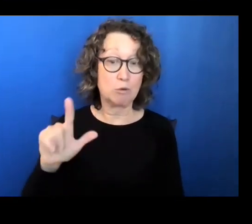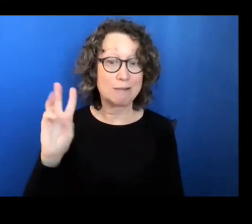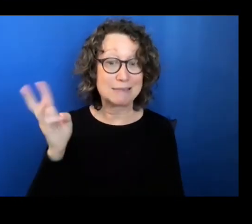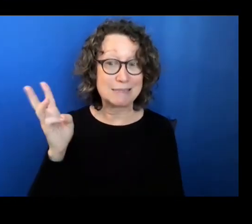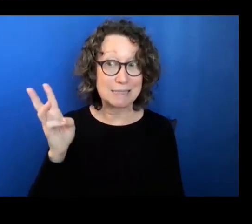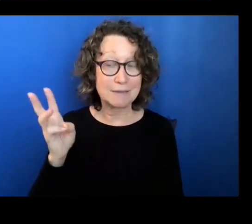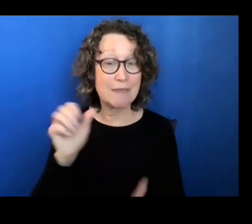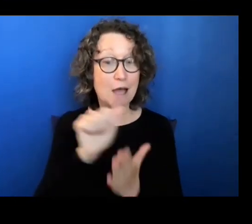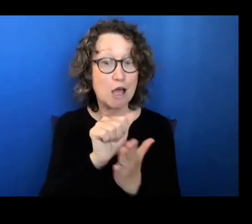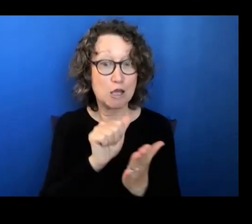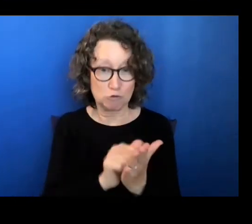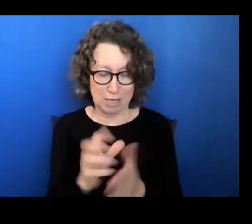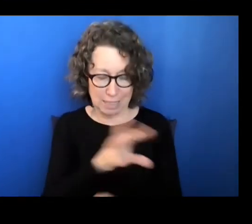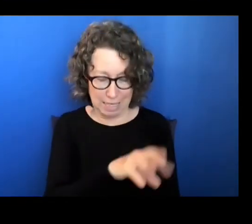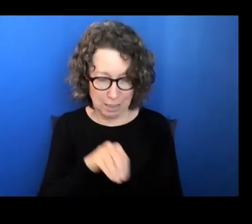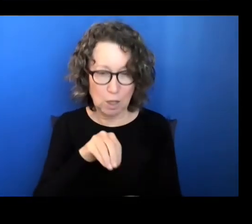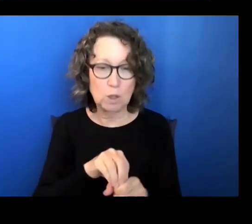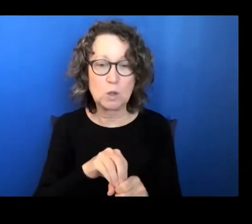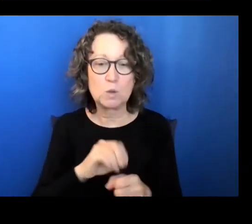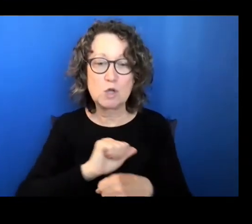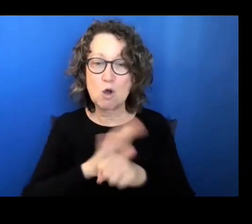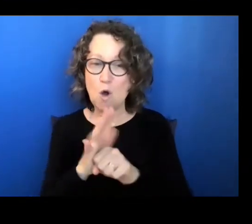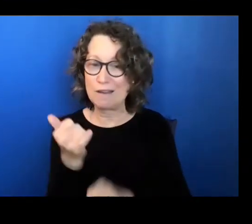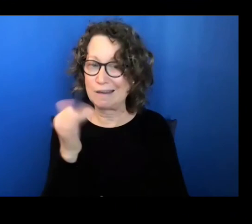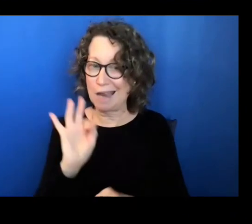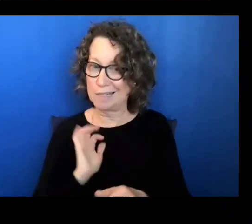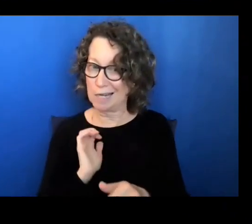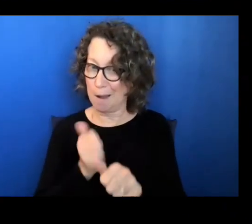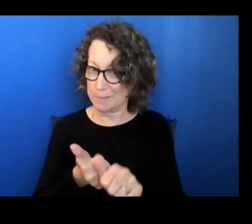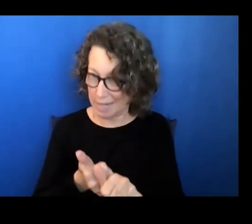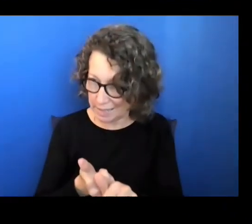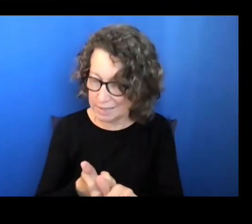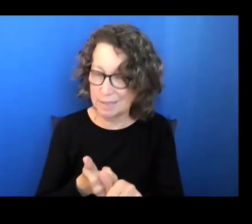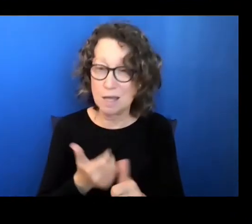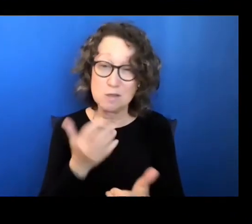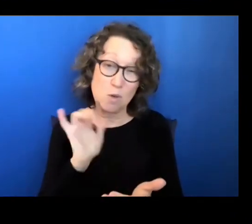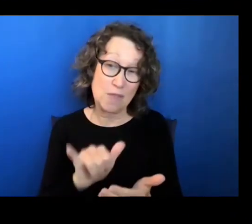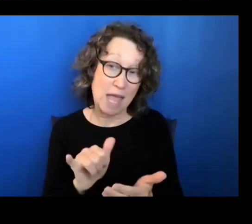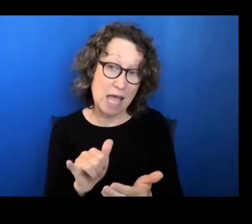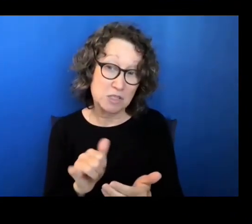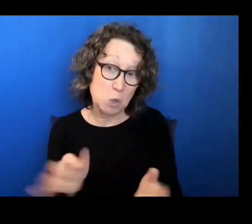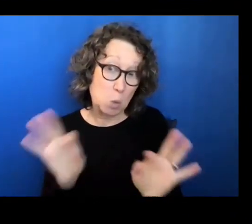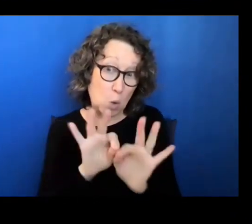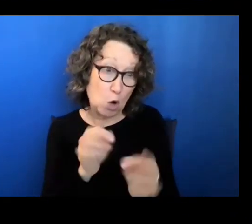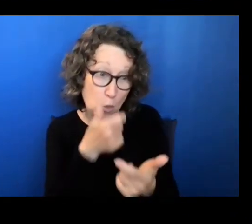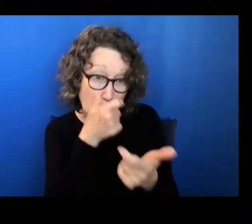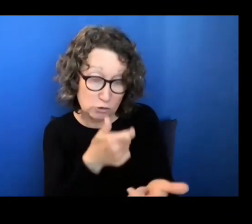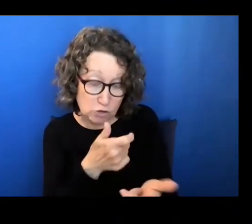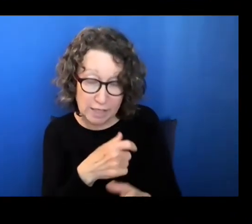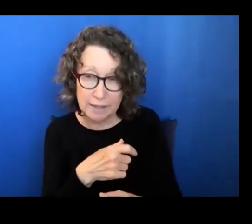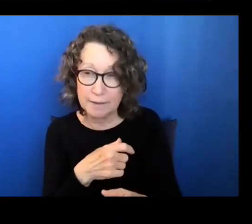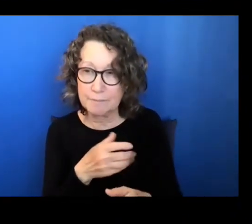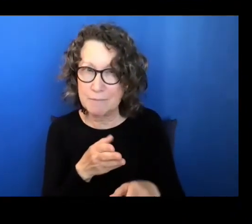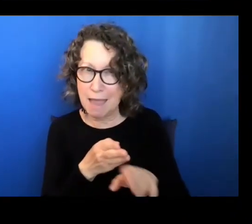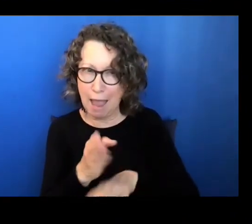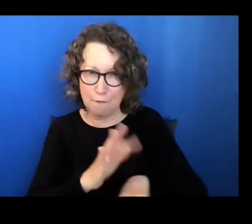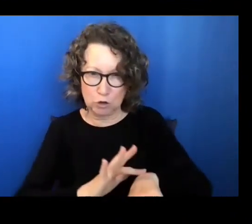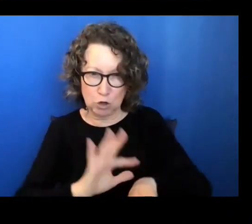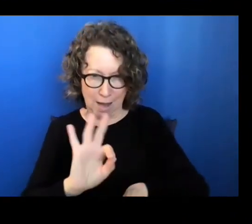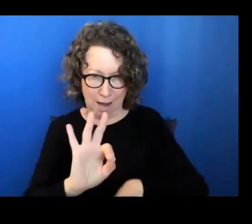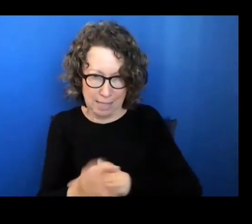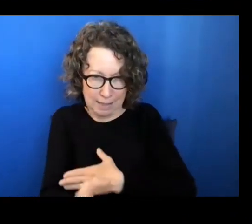The agenda does include a COVID-19 update. So that's worth tuning into shortly at after 9